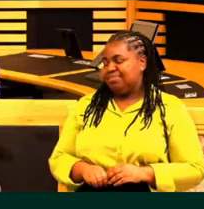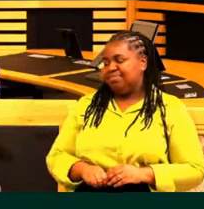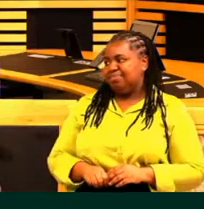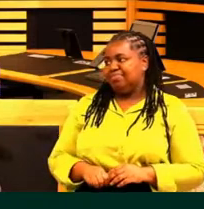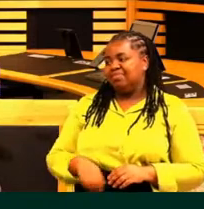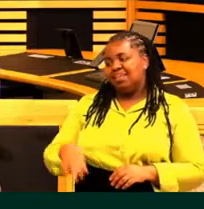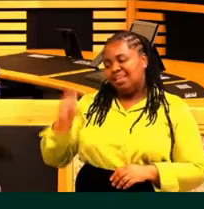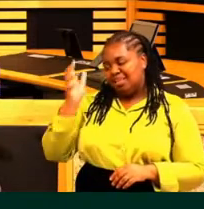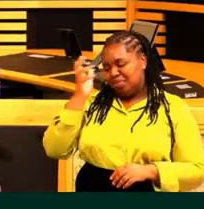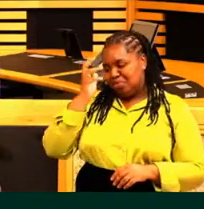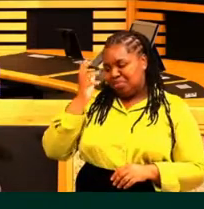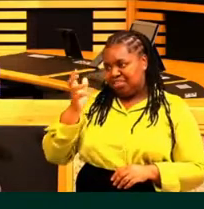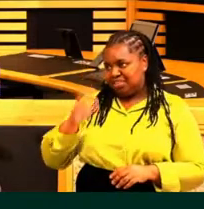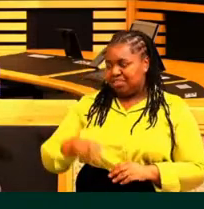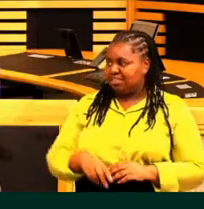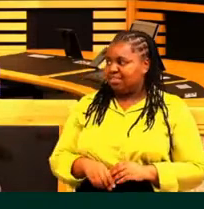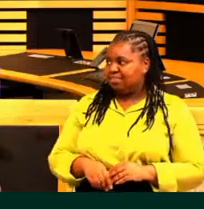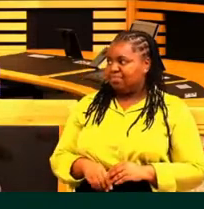particular